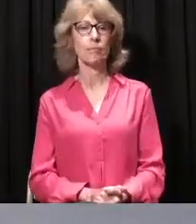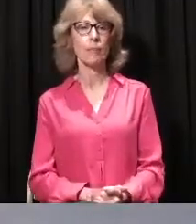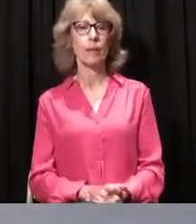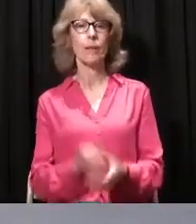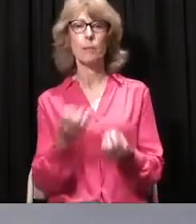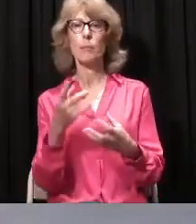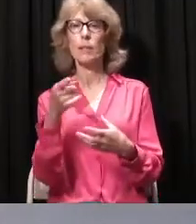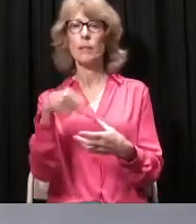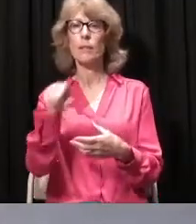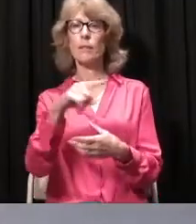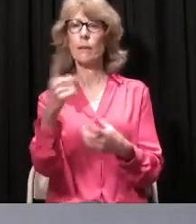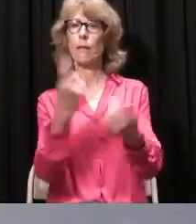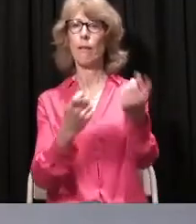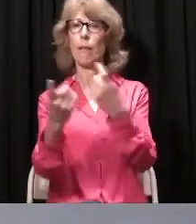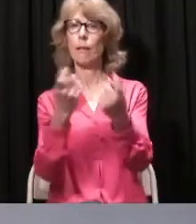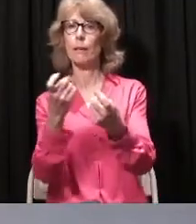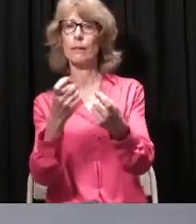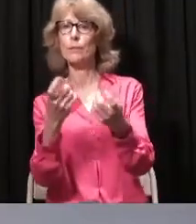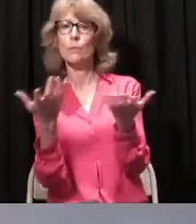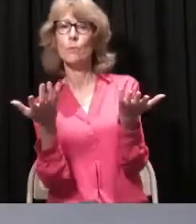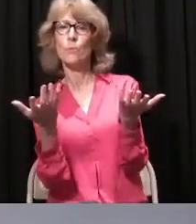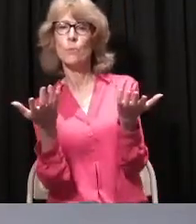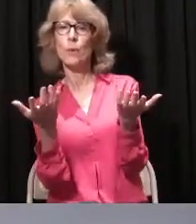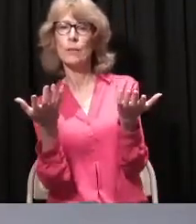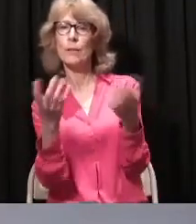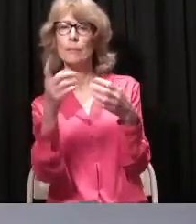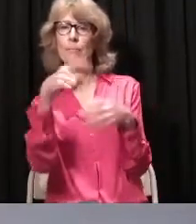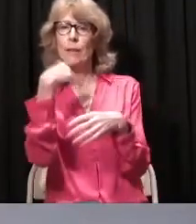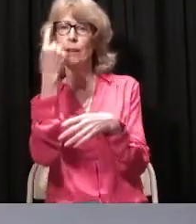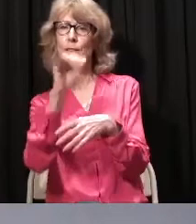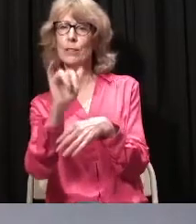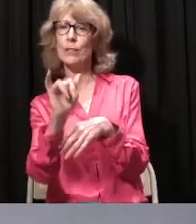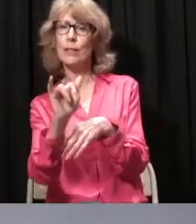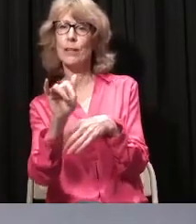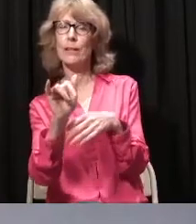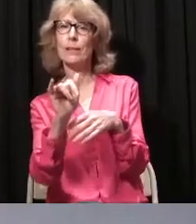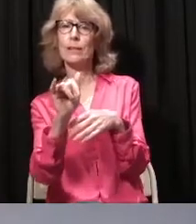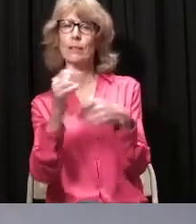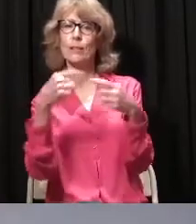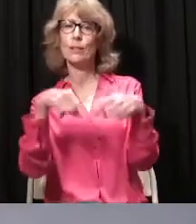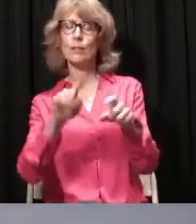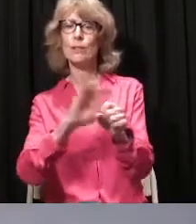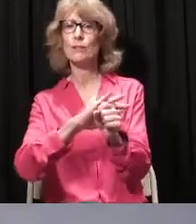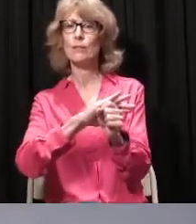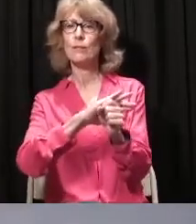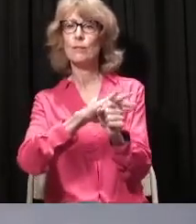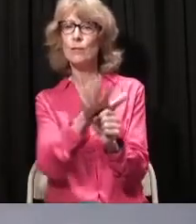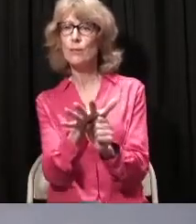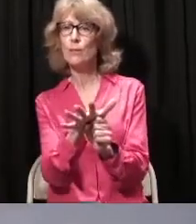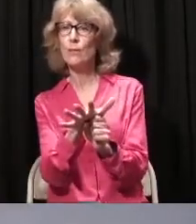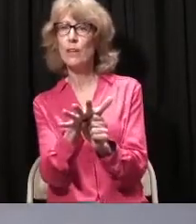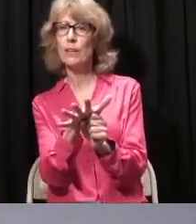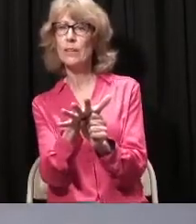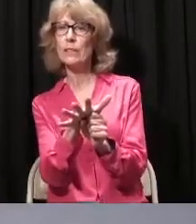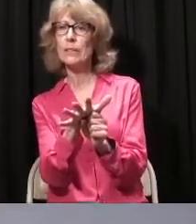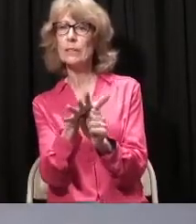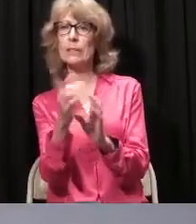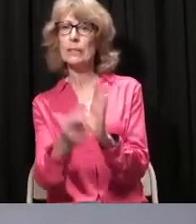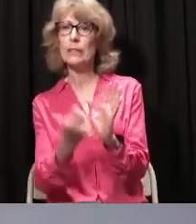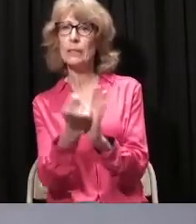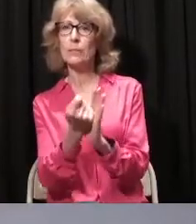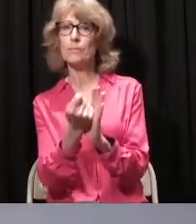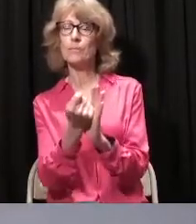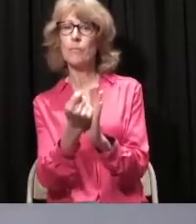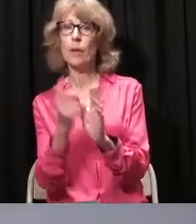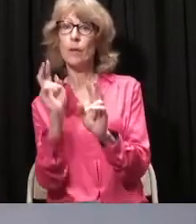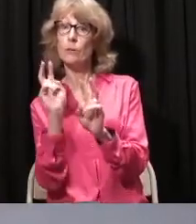does ministry look like in the coronavirus season? So what I want you to do is look at your